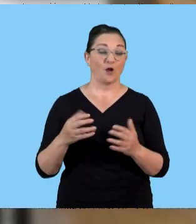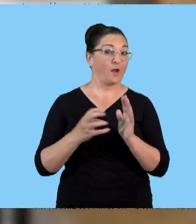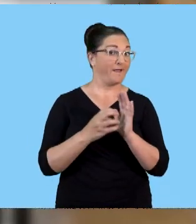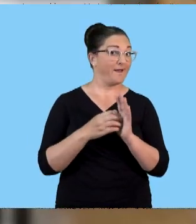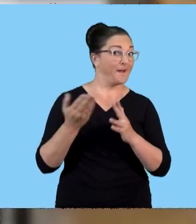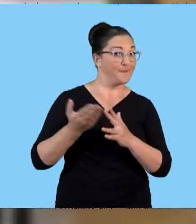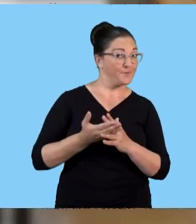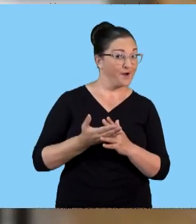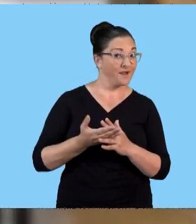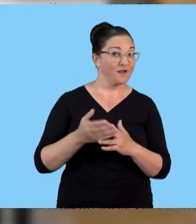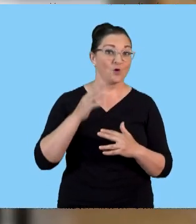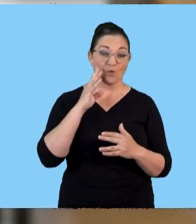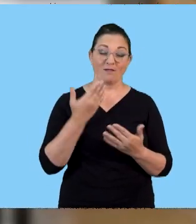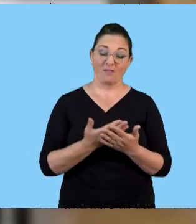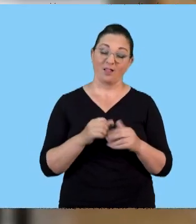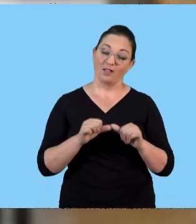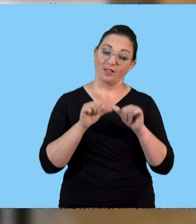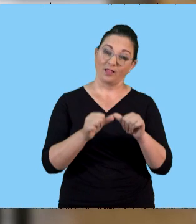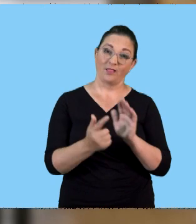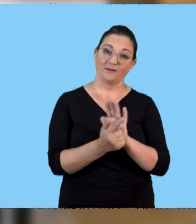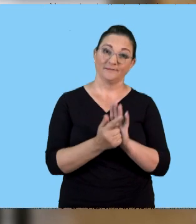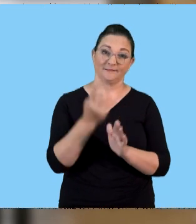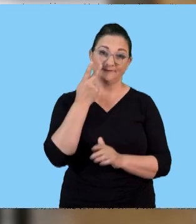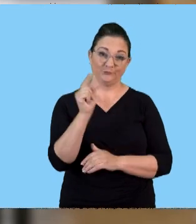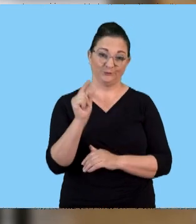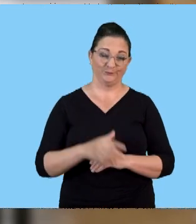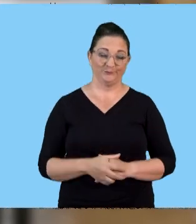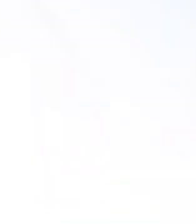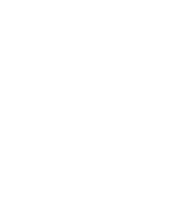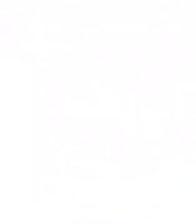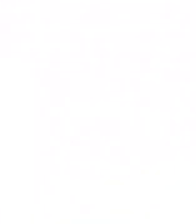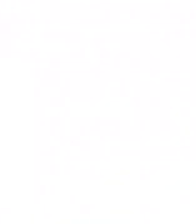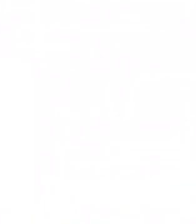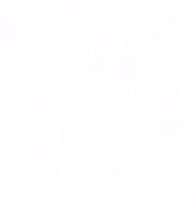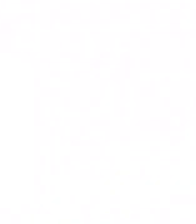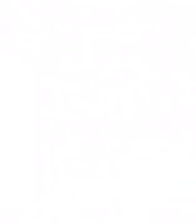quick advert break. After our break, we'll continue with our lesson. See you now.